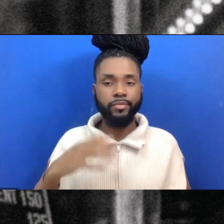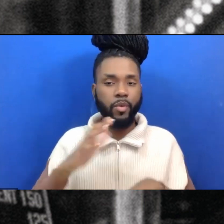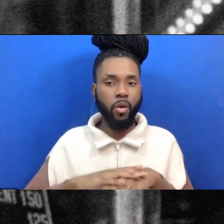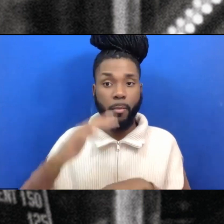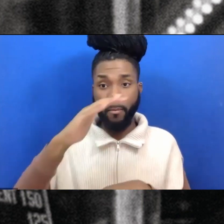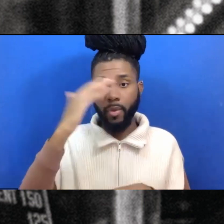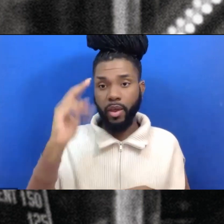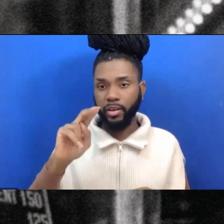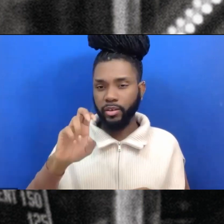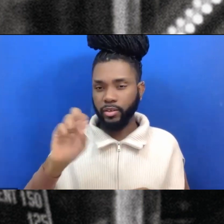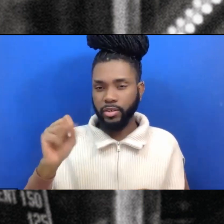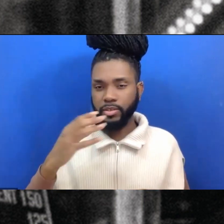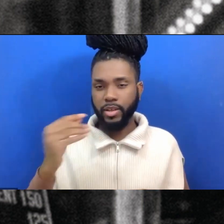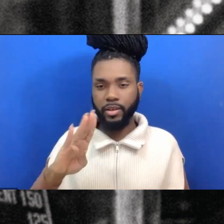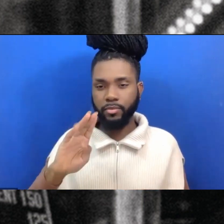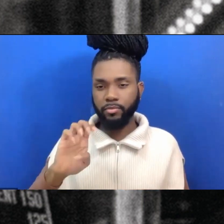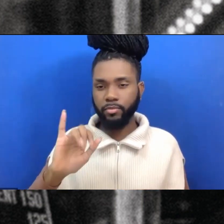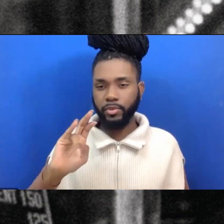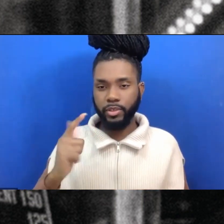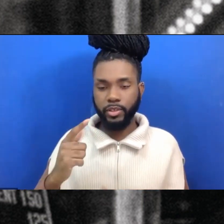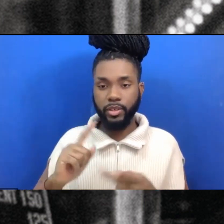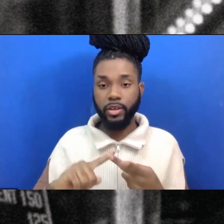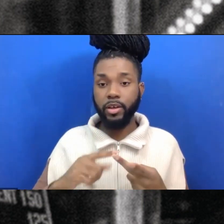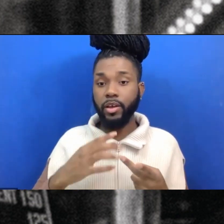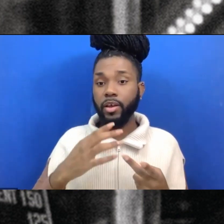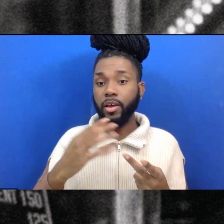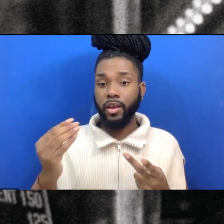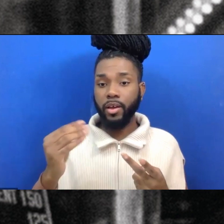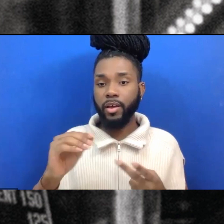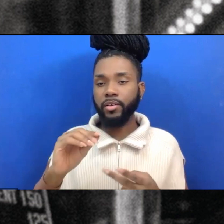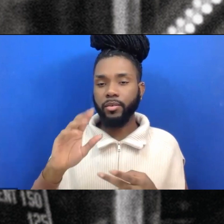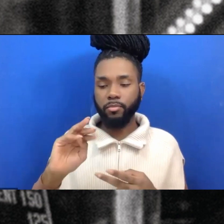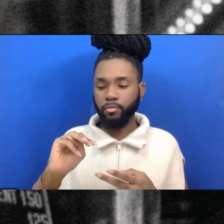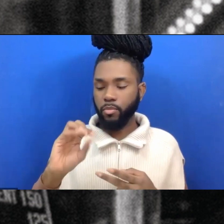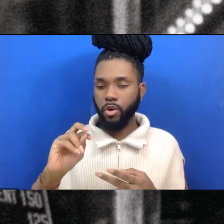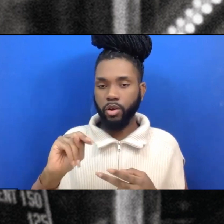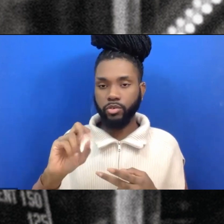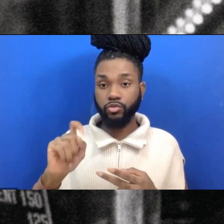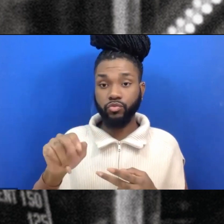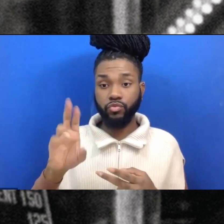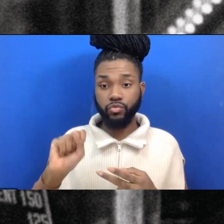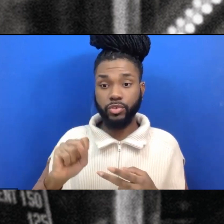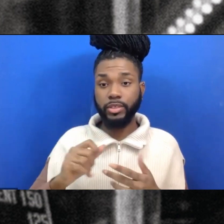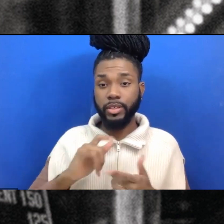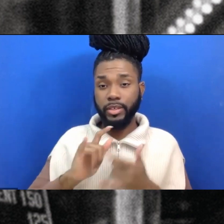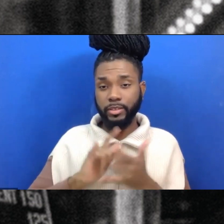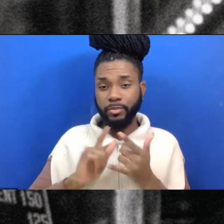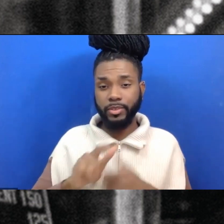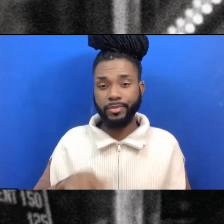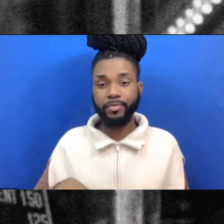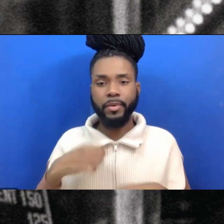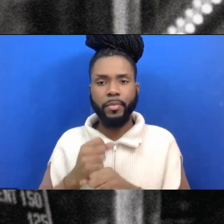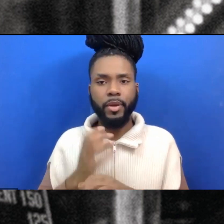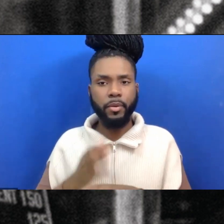Being, and Monstrous Intimacies, Making Post-Slavery Subjects.